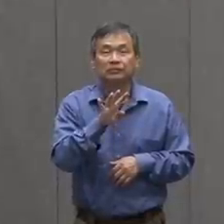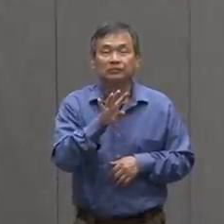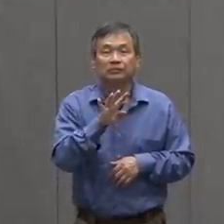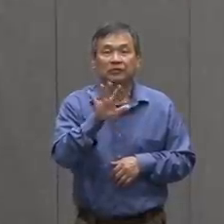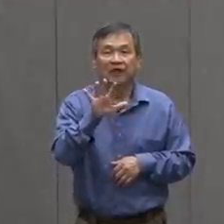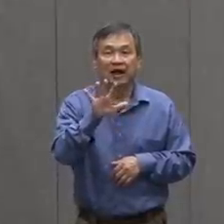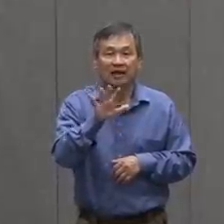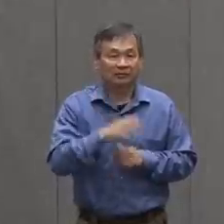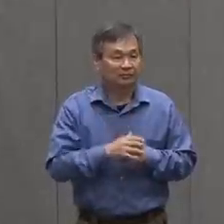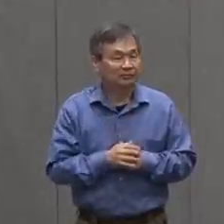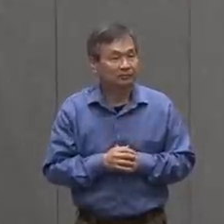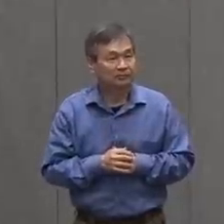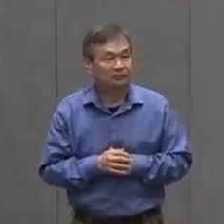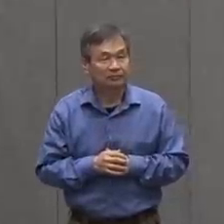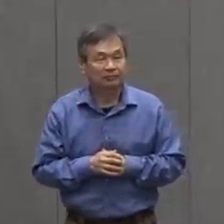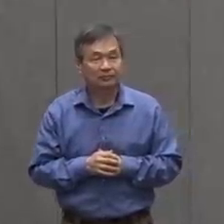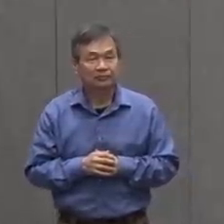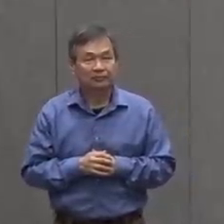1, 2, 3, 4, 5.